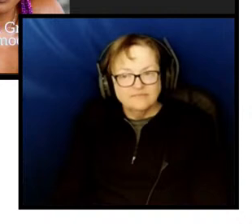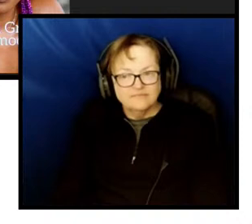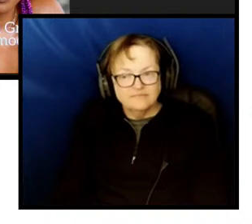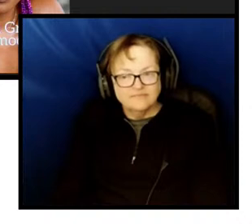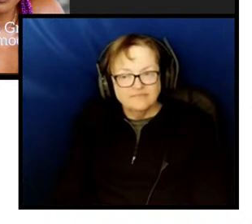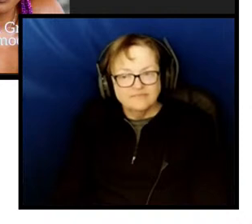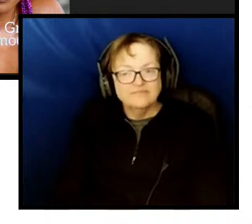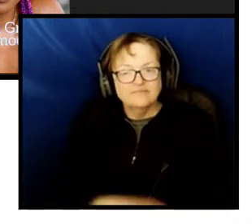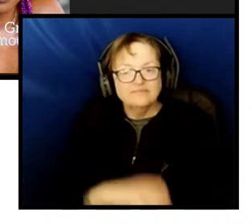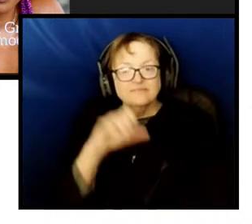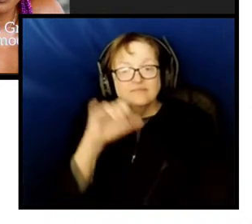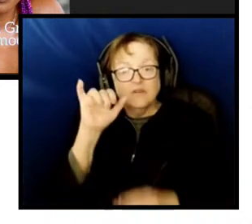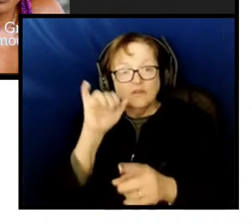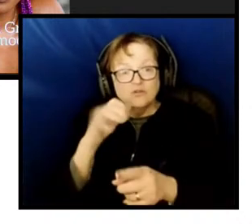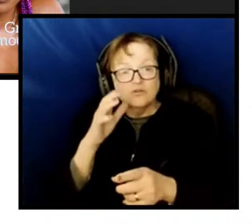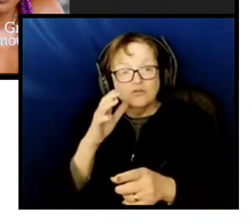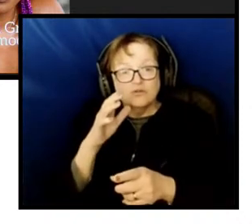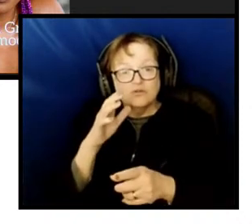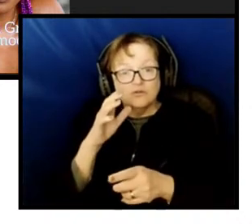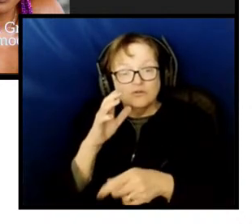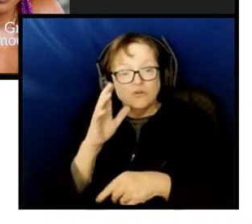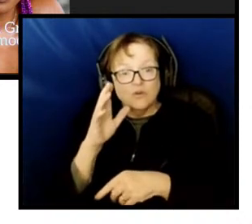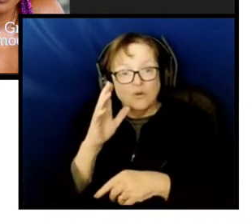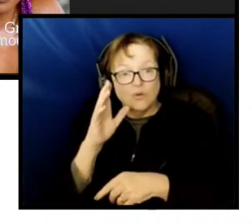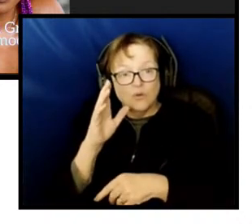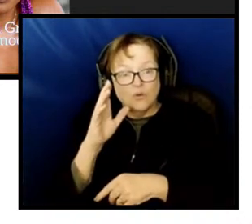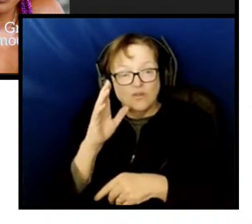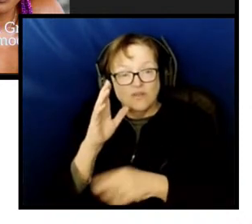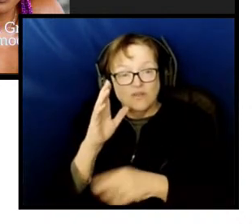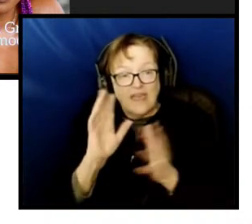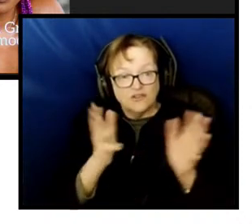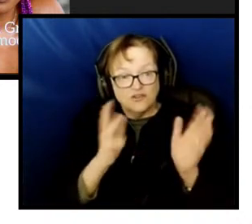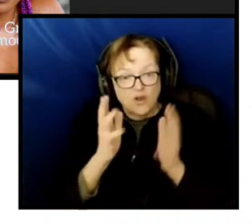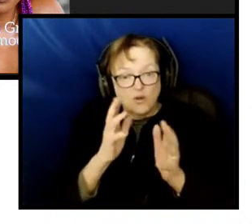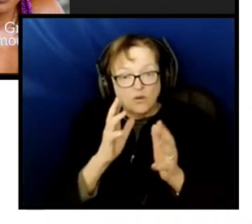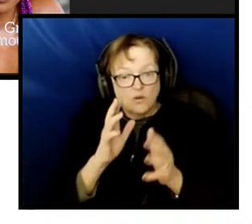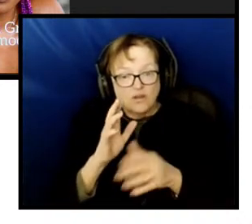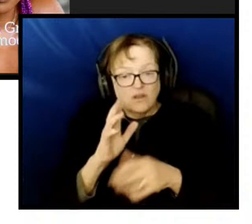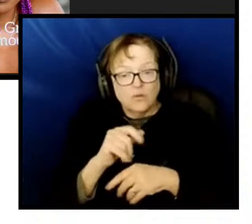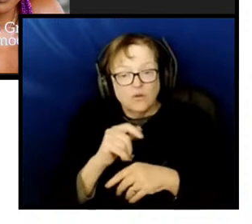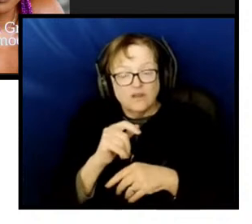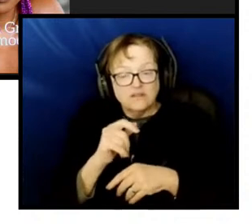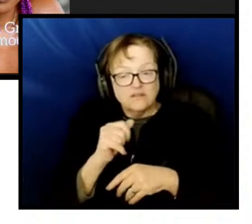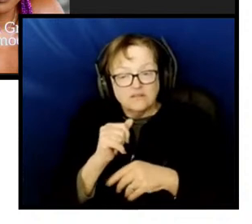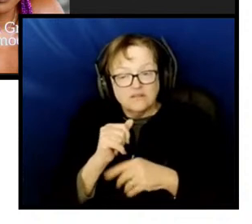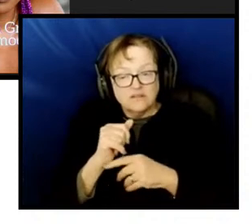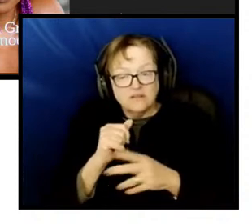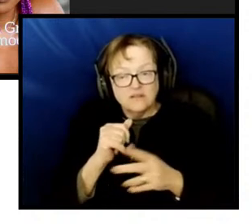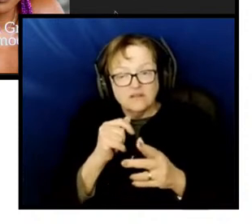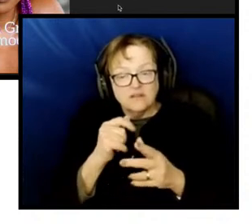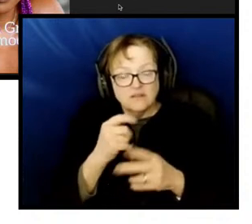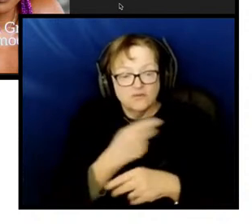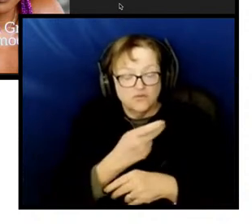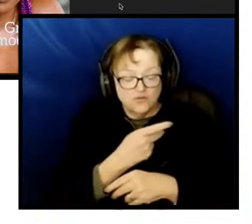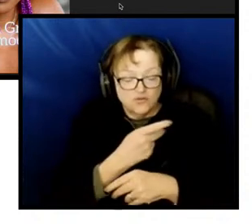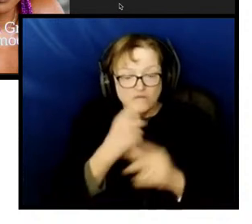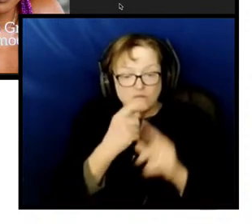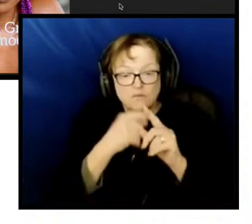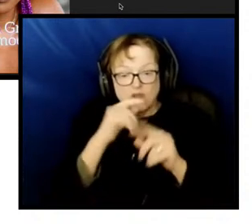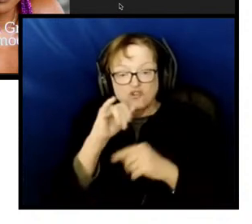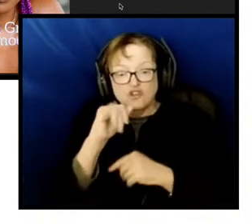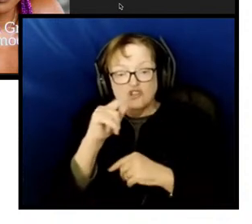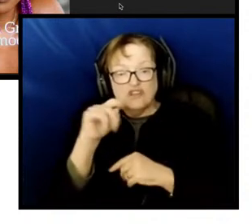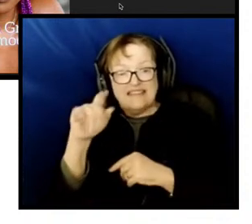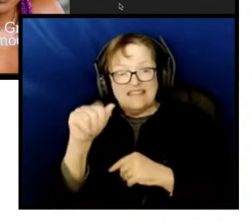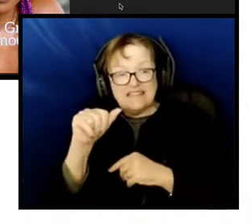So this talk was hosted by Blaze, myself, and Jamisa Hawthorne of Jamha